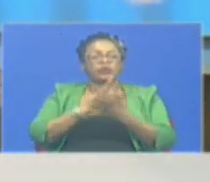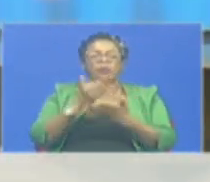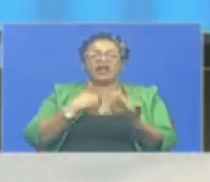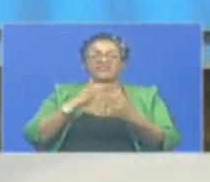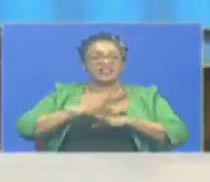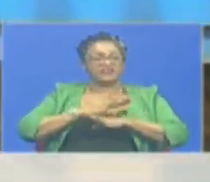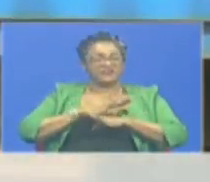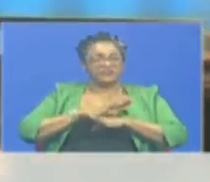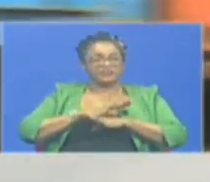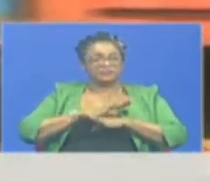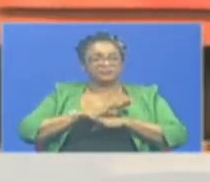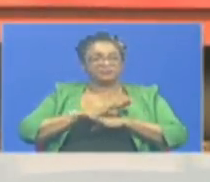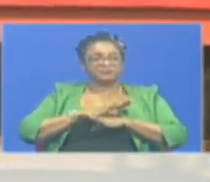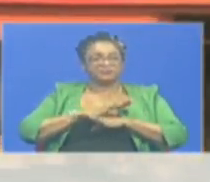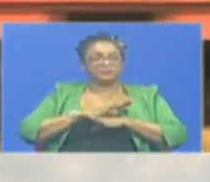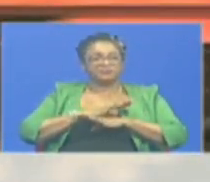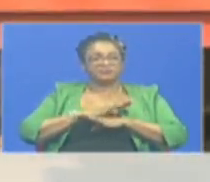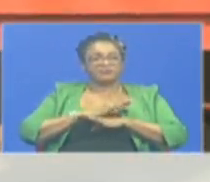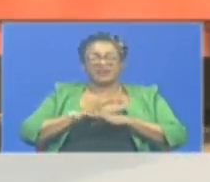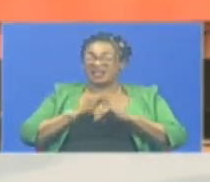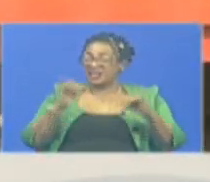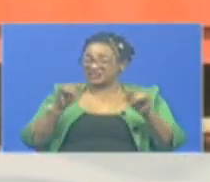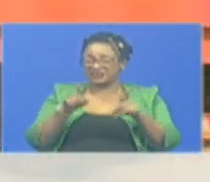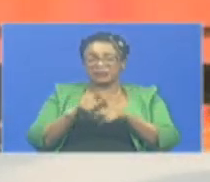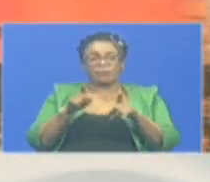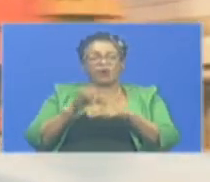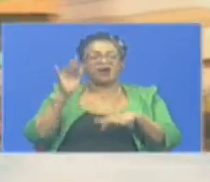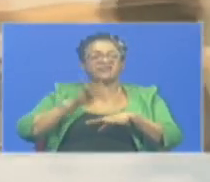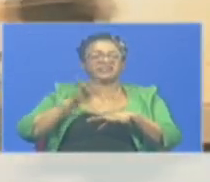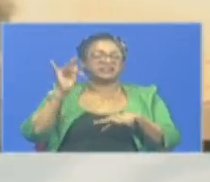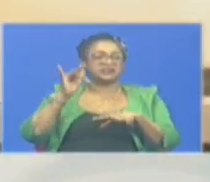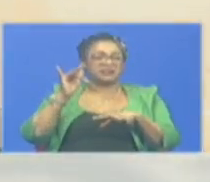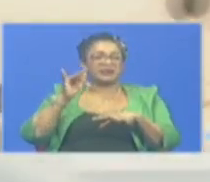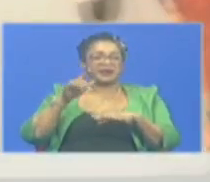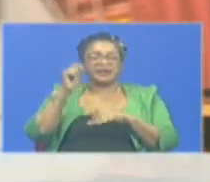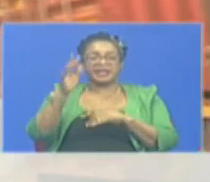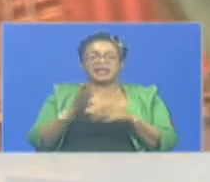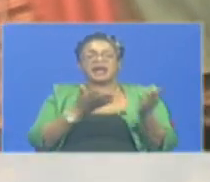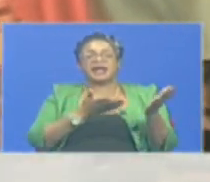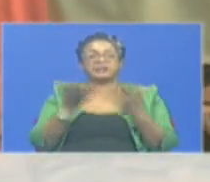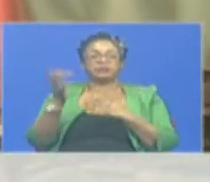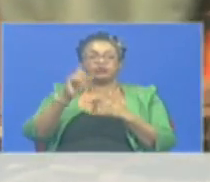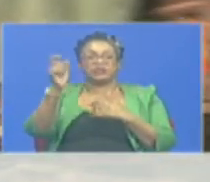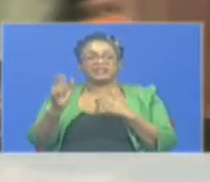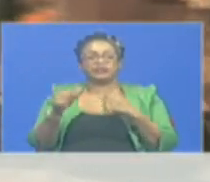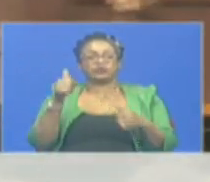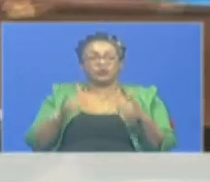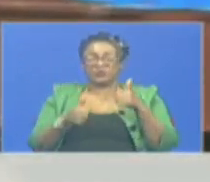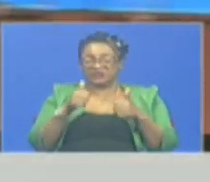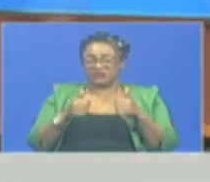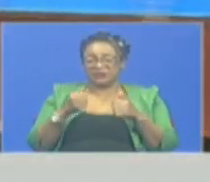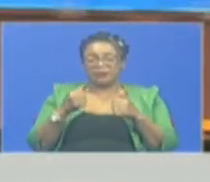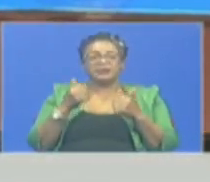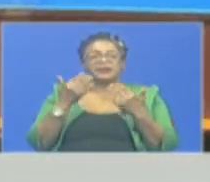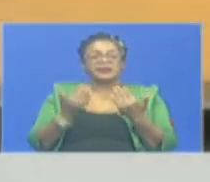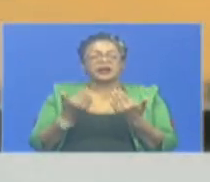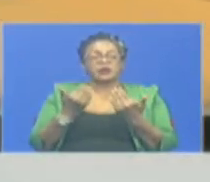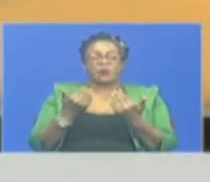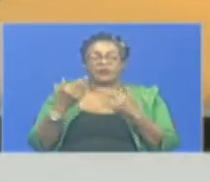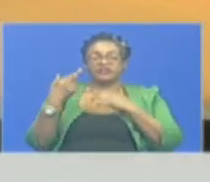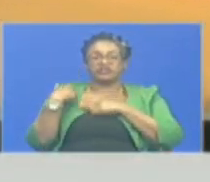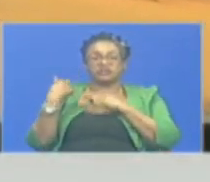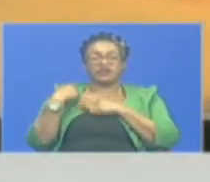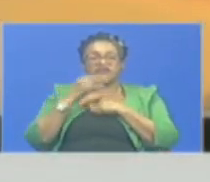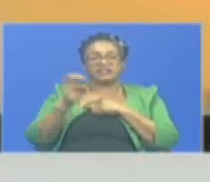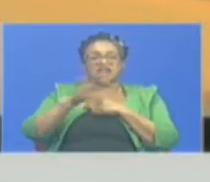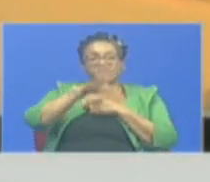or delays in clearance will also affect Kenya's exports to the region, which the country's ministry in charge of East African Affairs